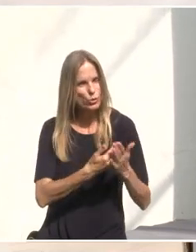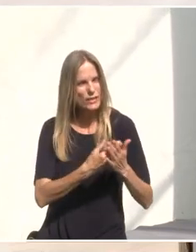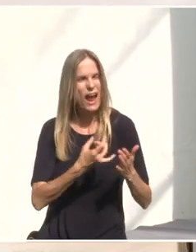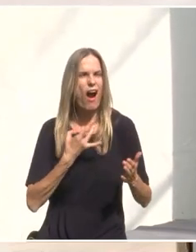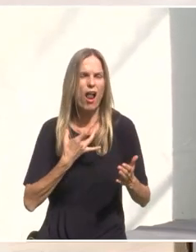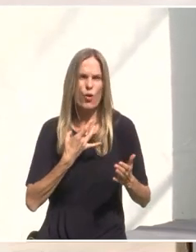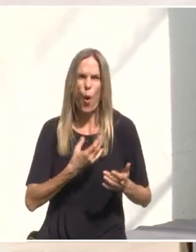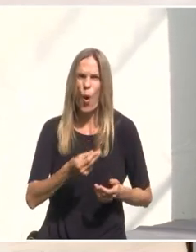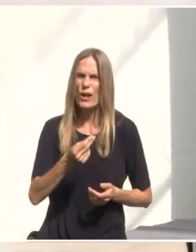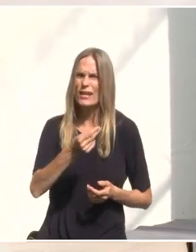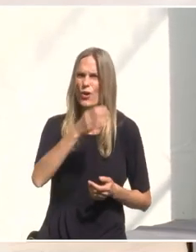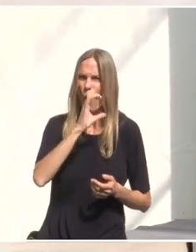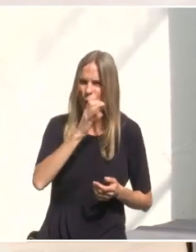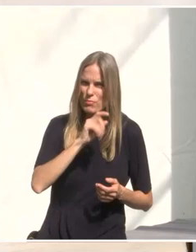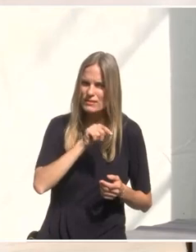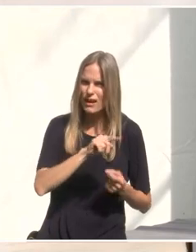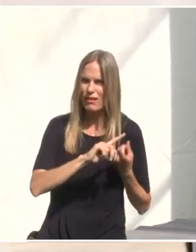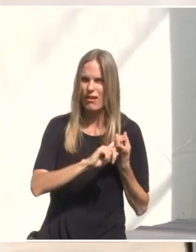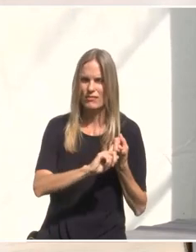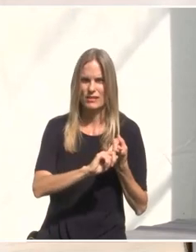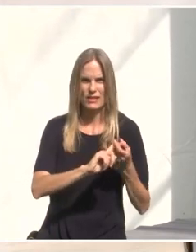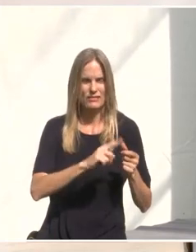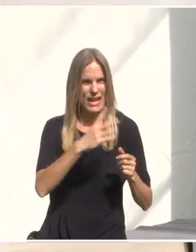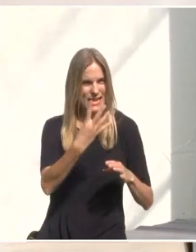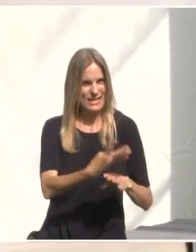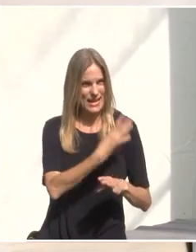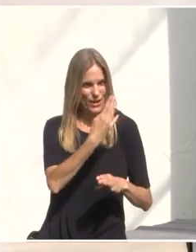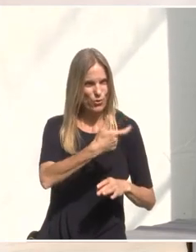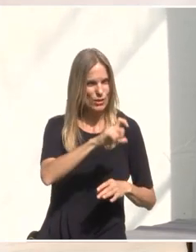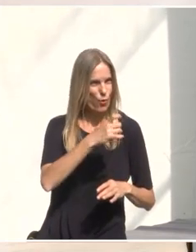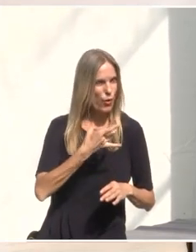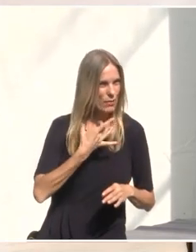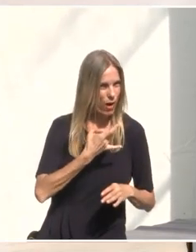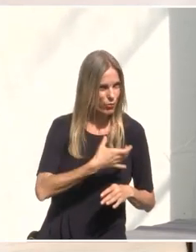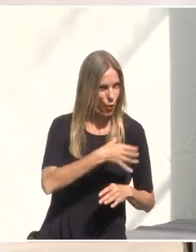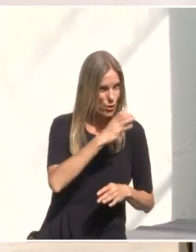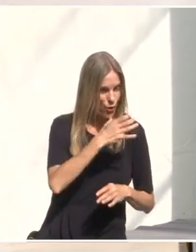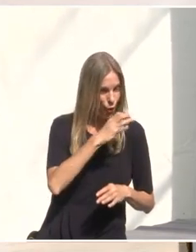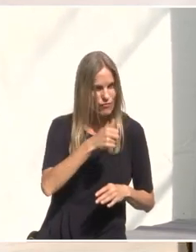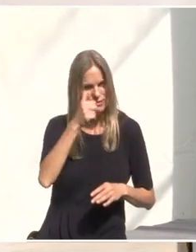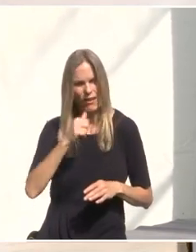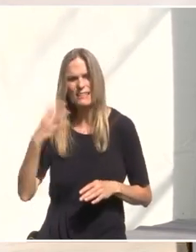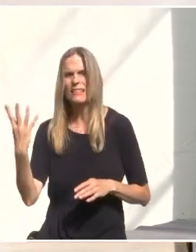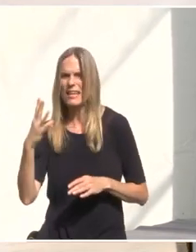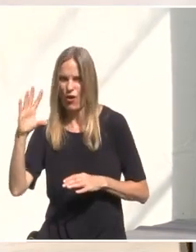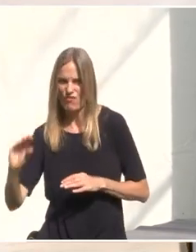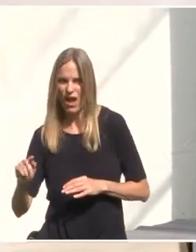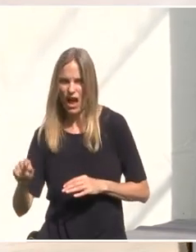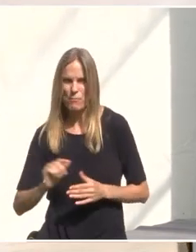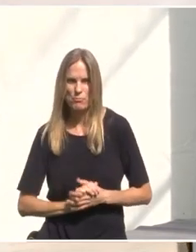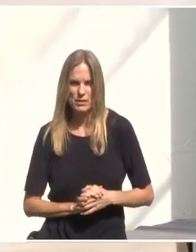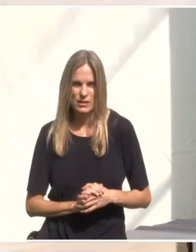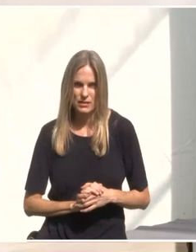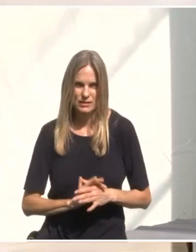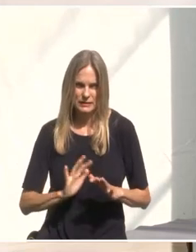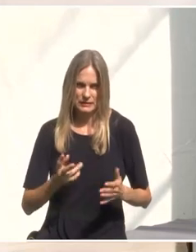where there are 4 times more alcohol deaths among men than there are among women in Estonia. And when we